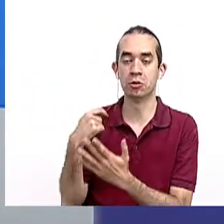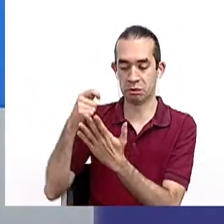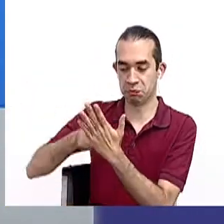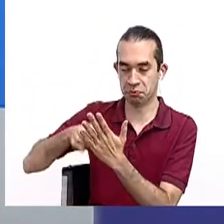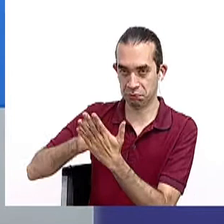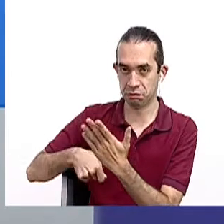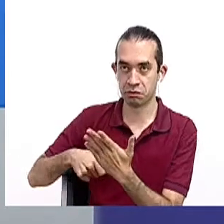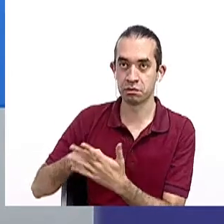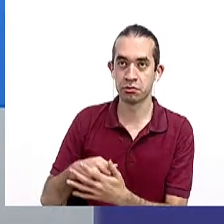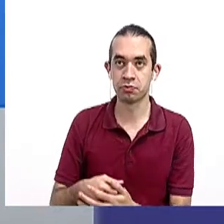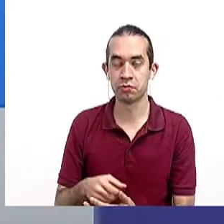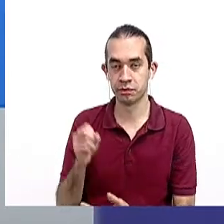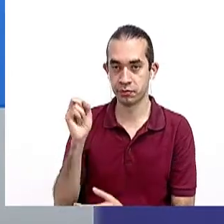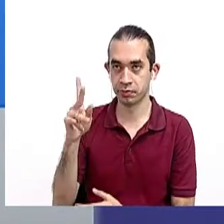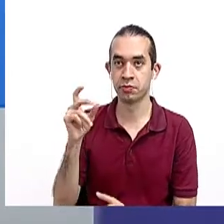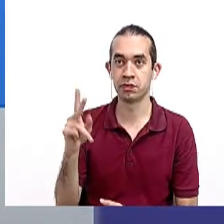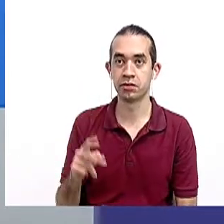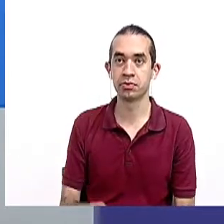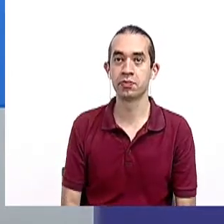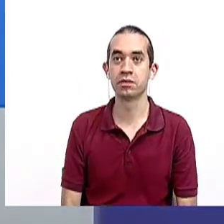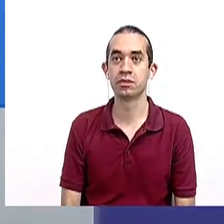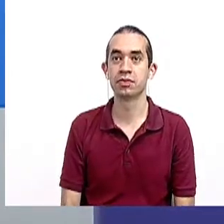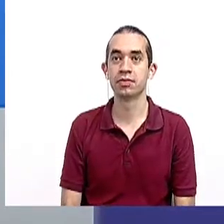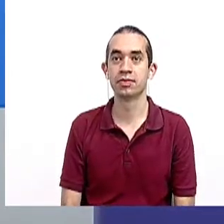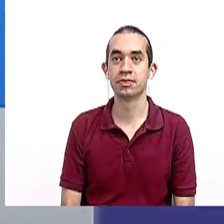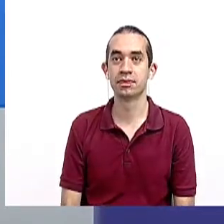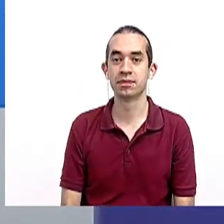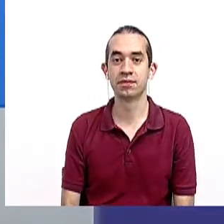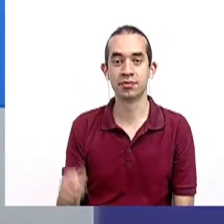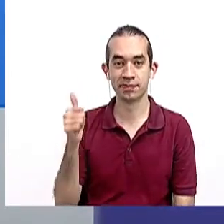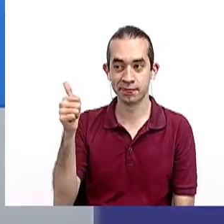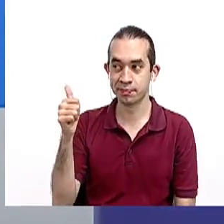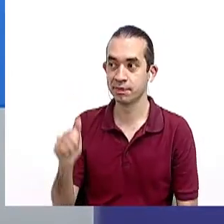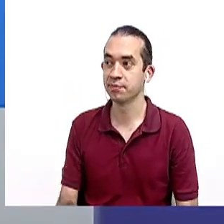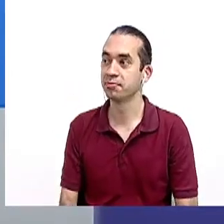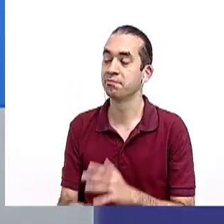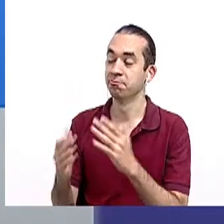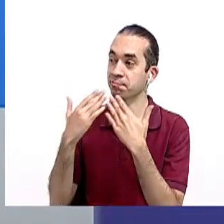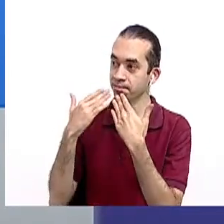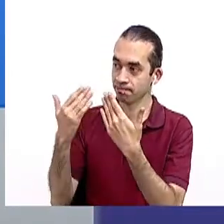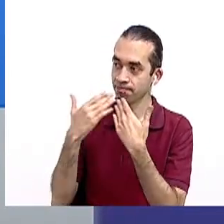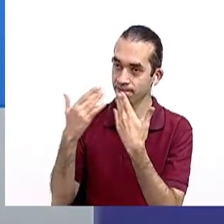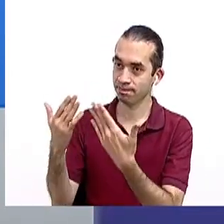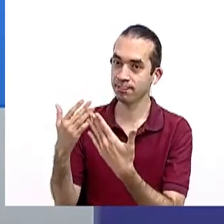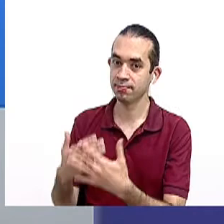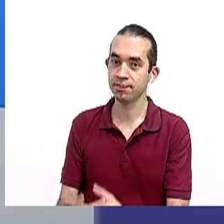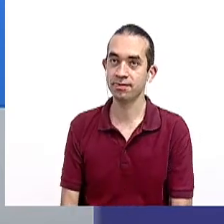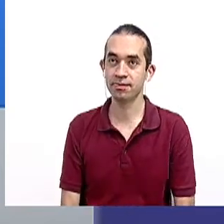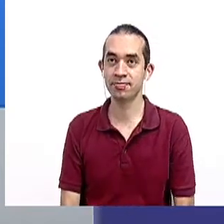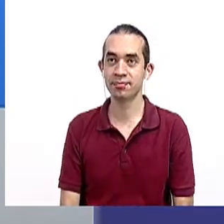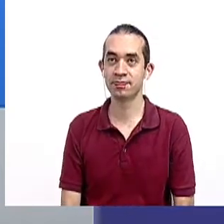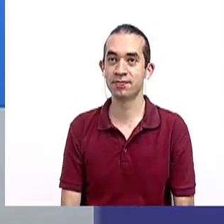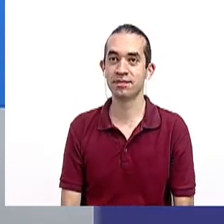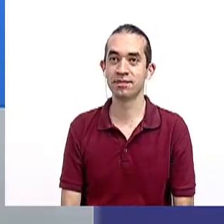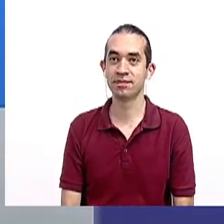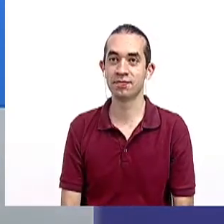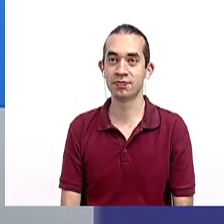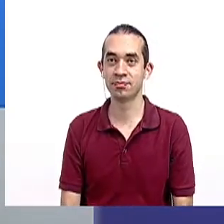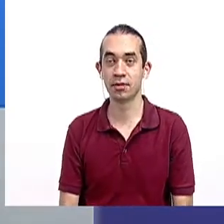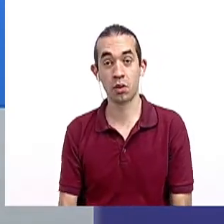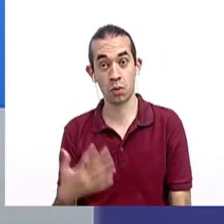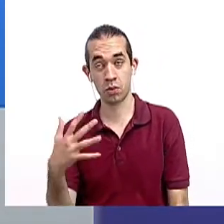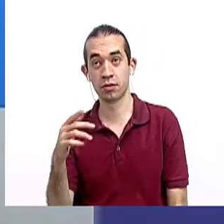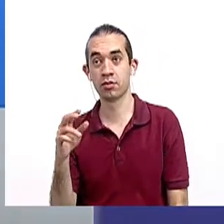here. Okay. Very good. Thank you very much. All right.